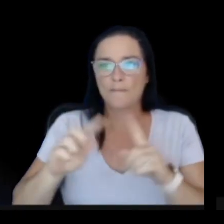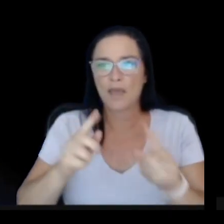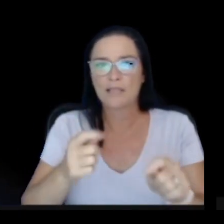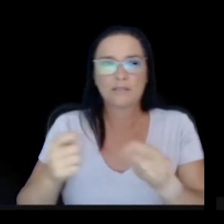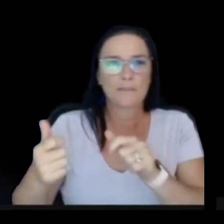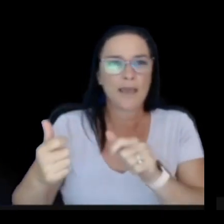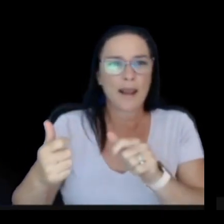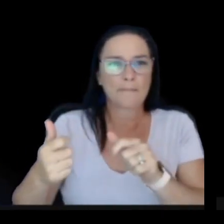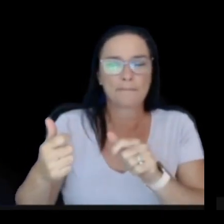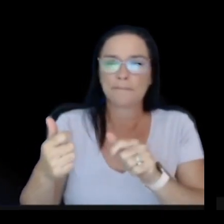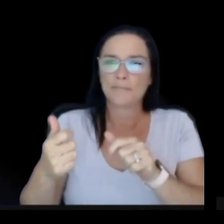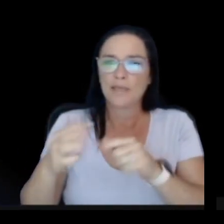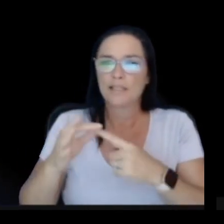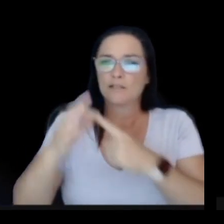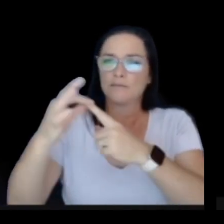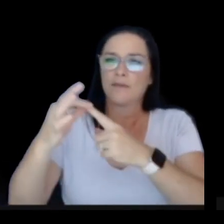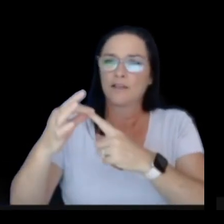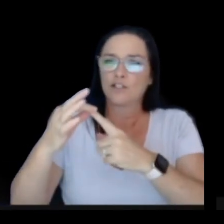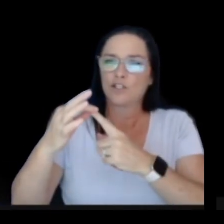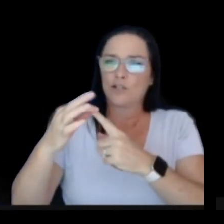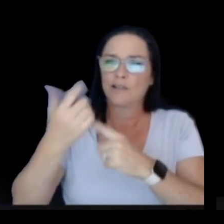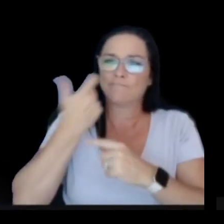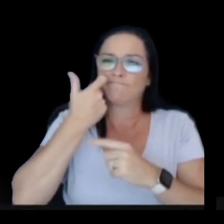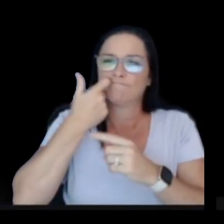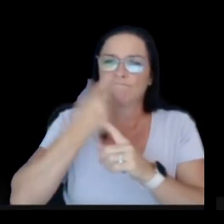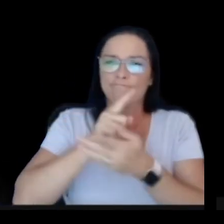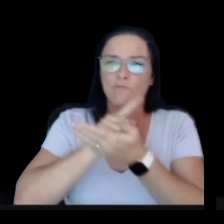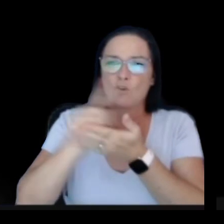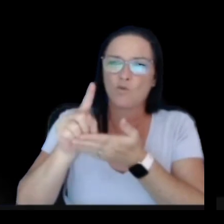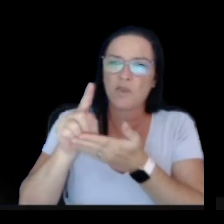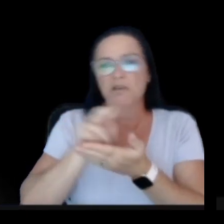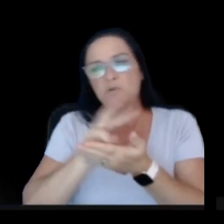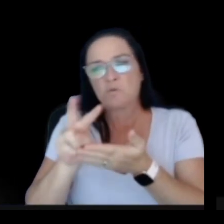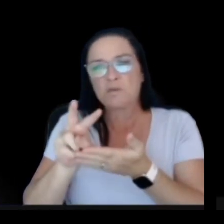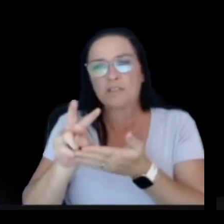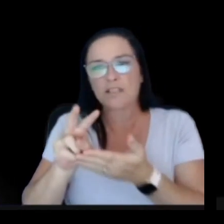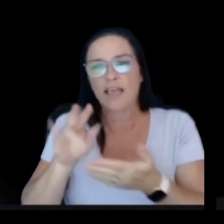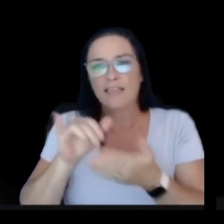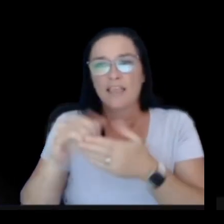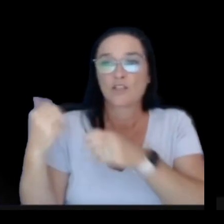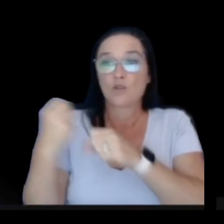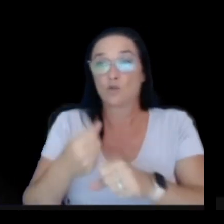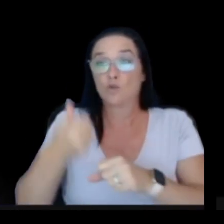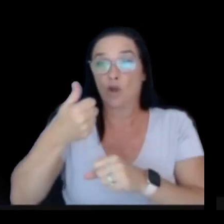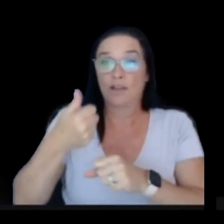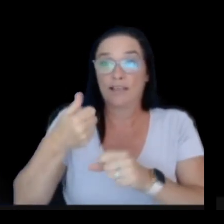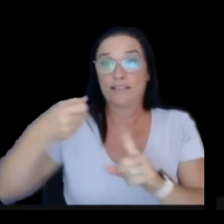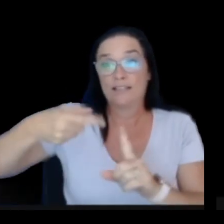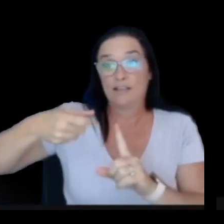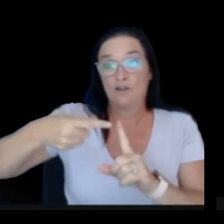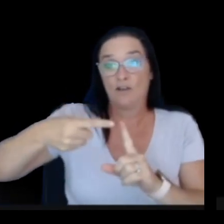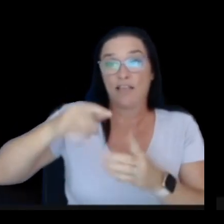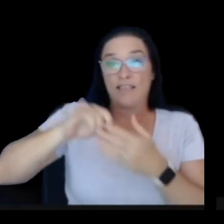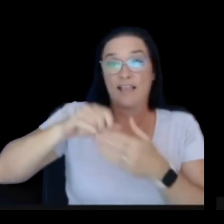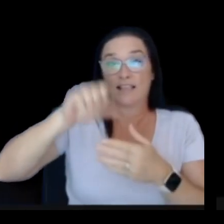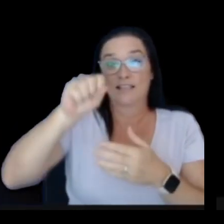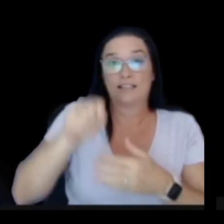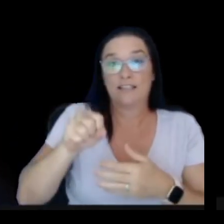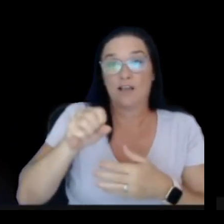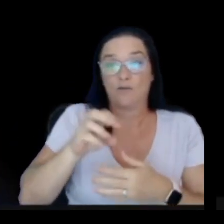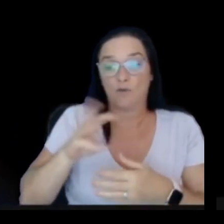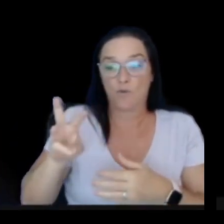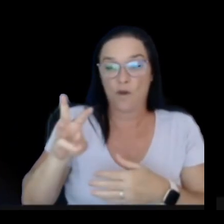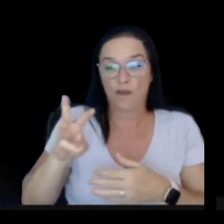in the last week, perhaps 2 weeks here. So this is the strongest signal this last week, and it's all the way down at the southwest flank